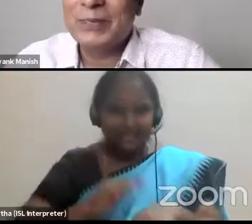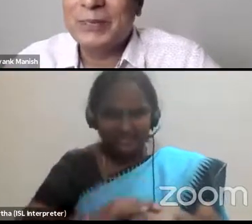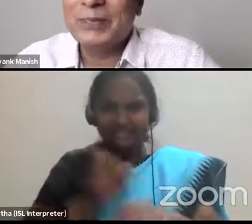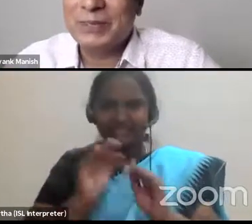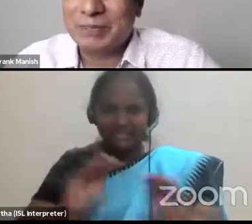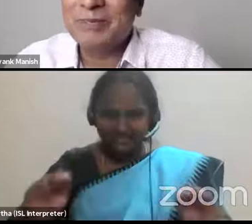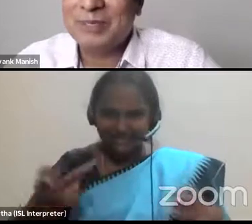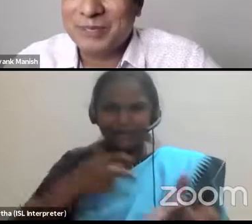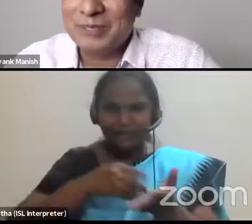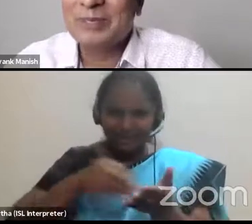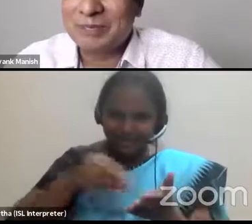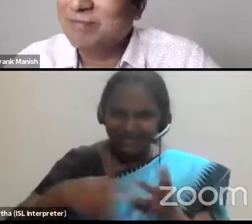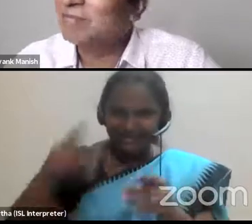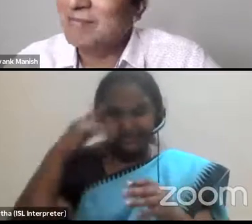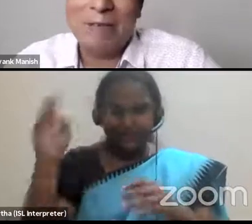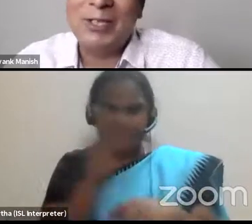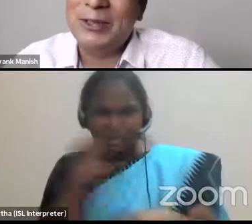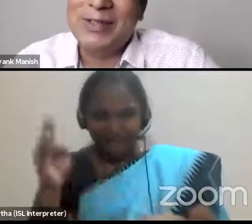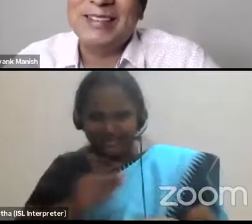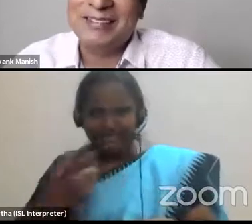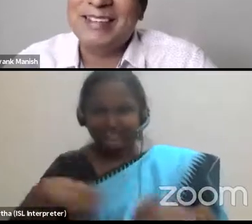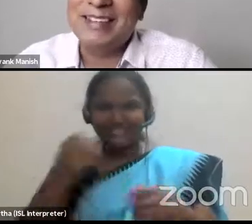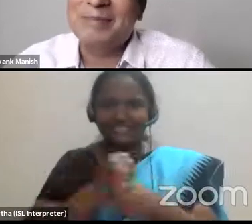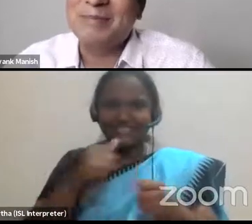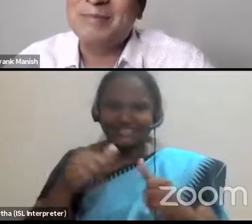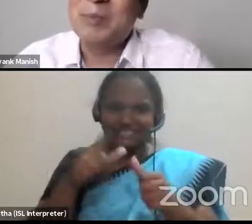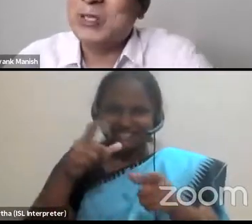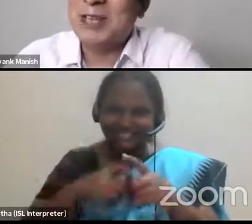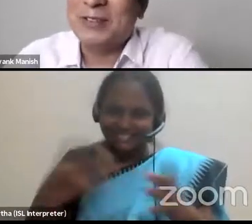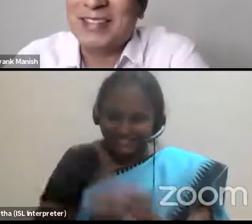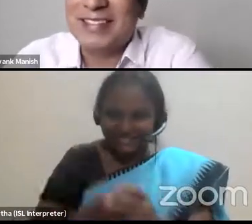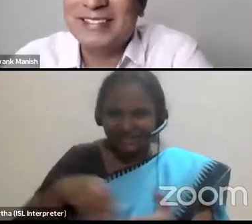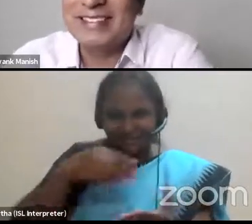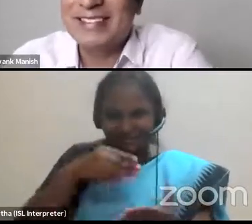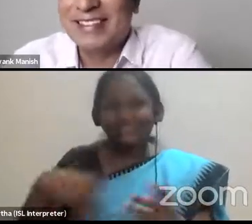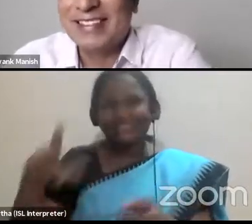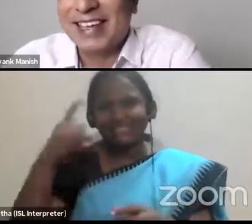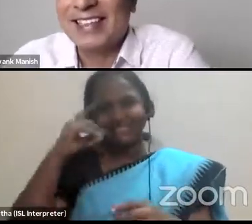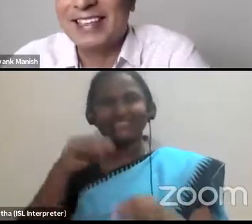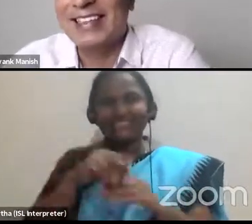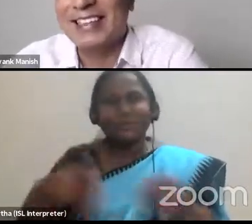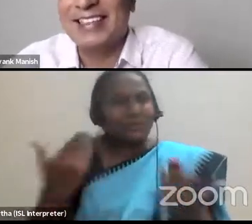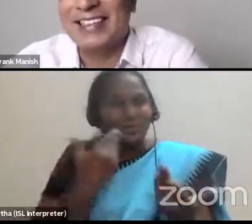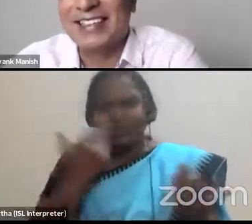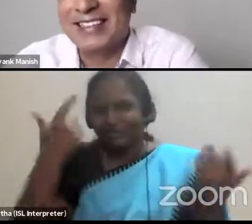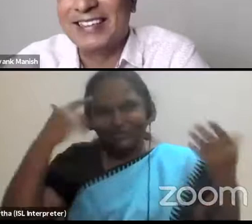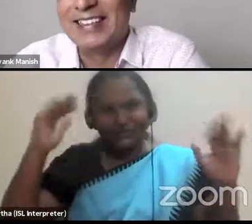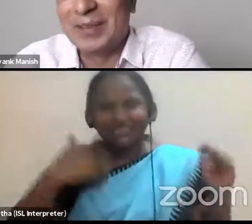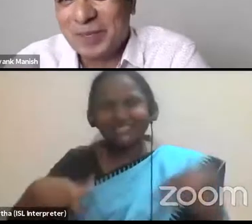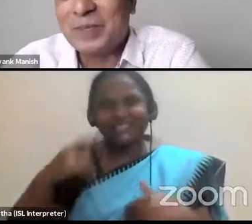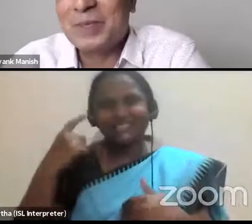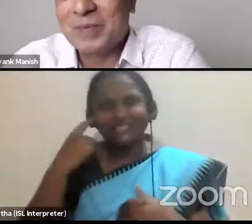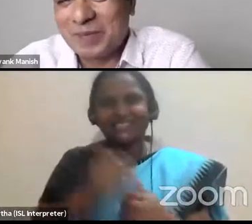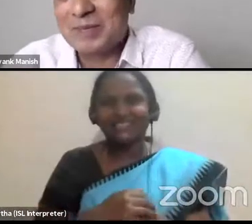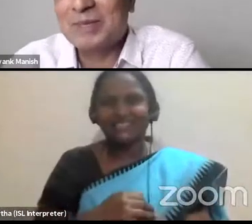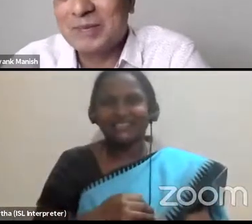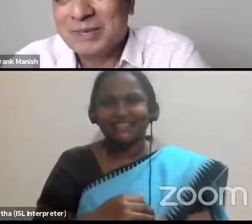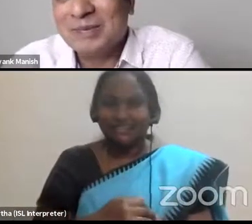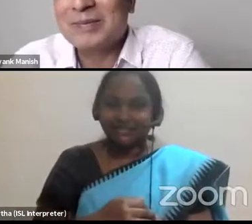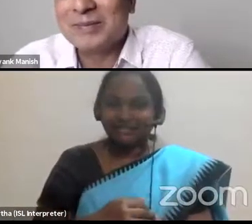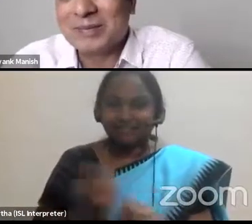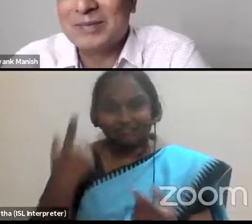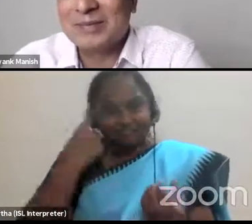children will be painting in Hussein's gallery at some point along with him, right? And coached by him. Who knows? I think, that might